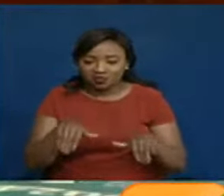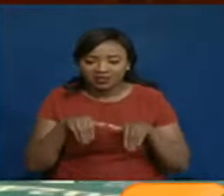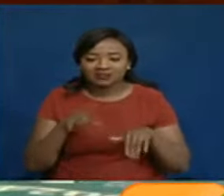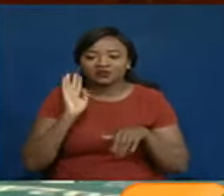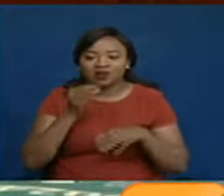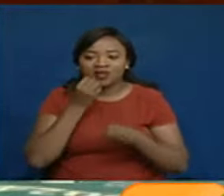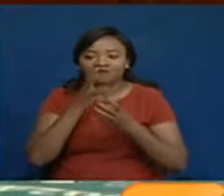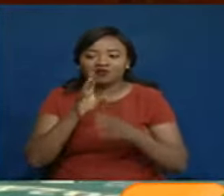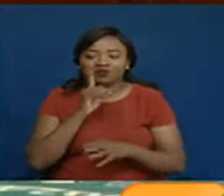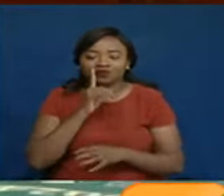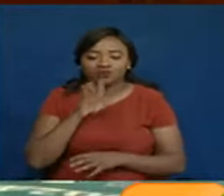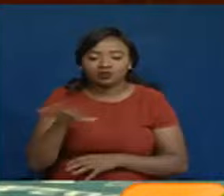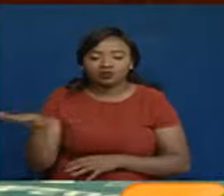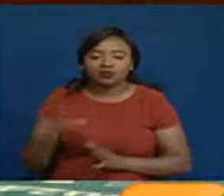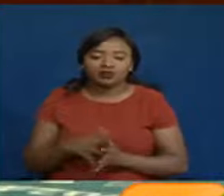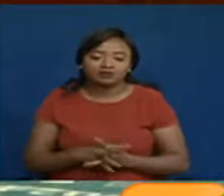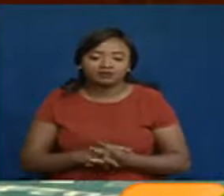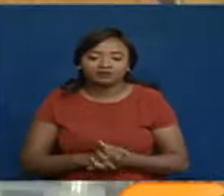morning.